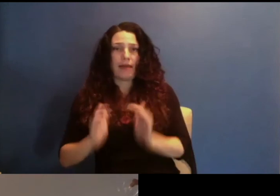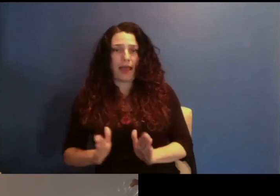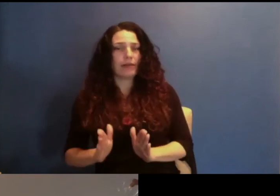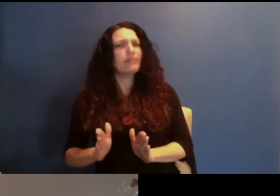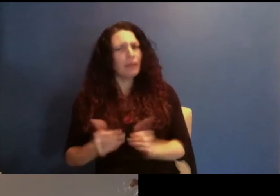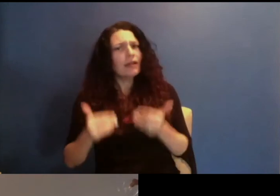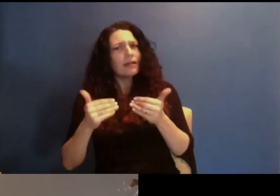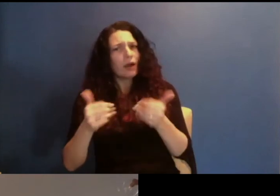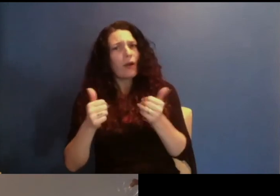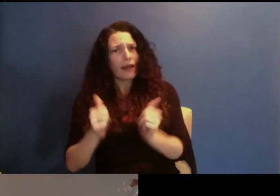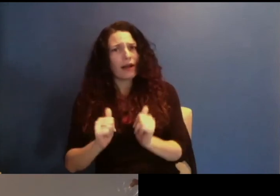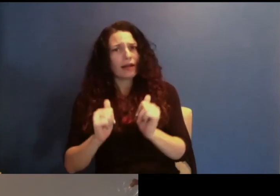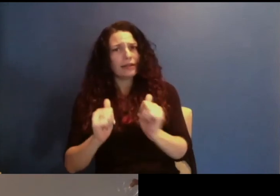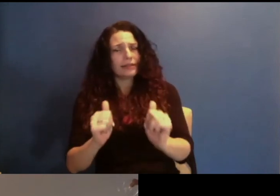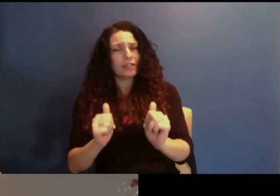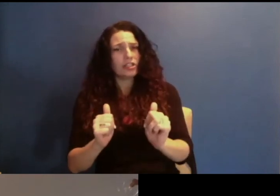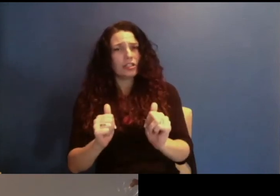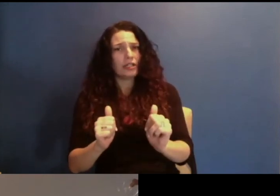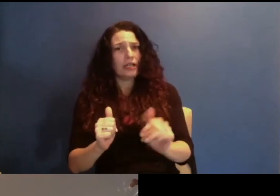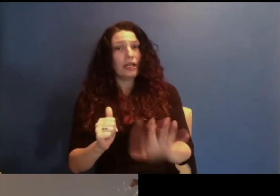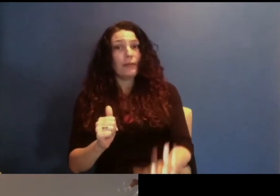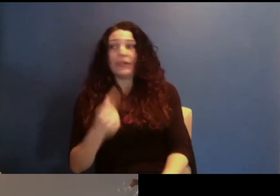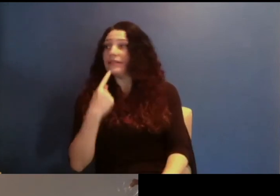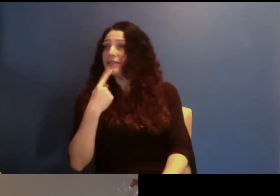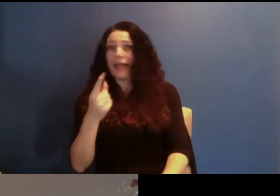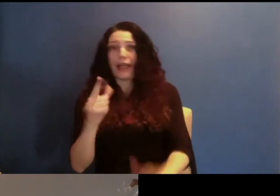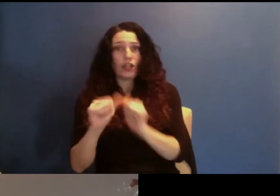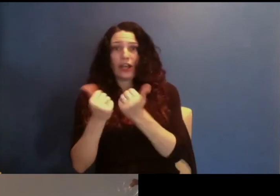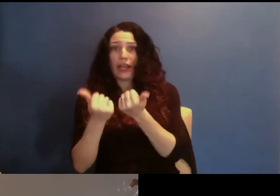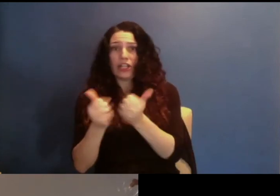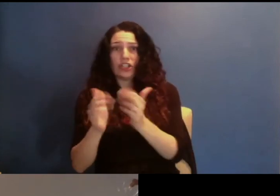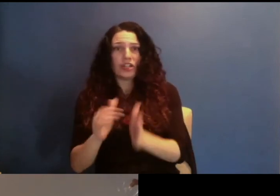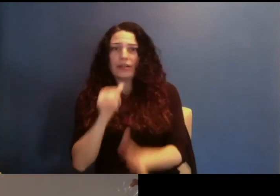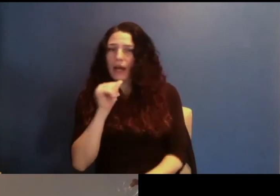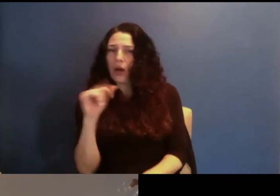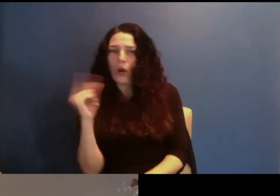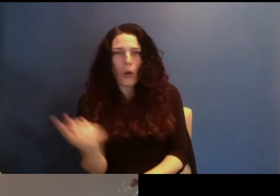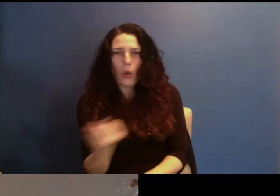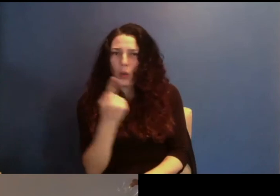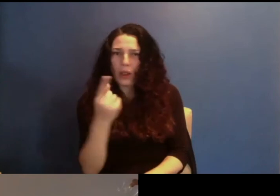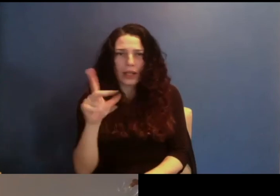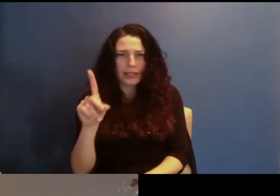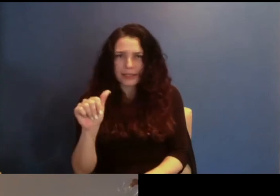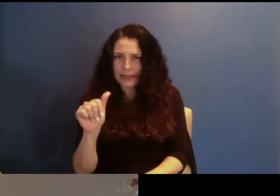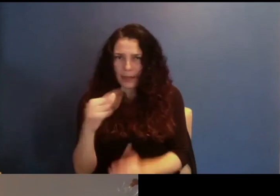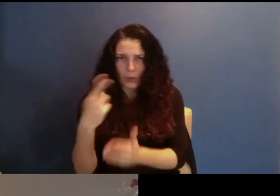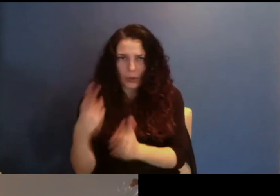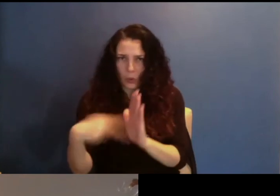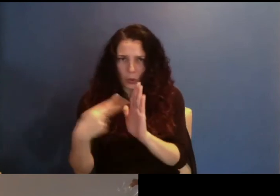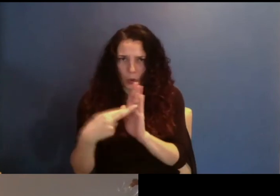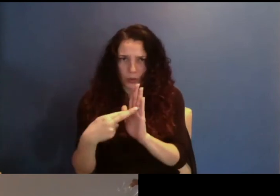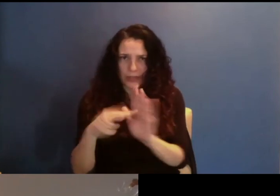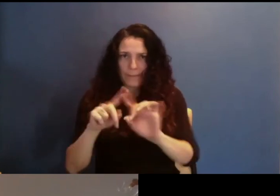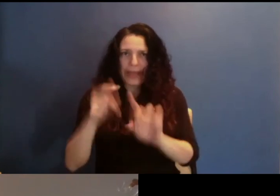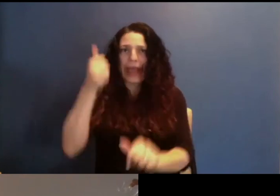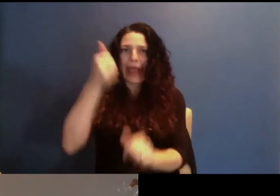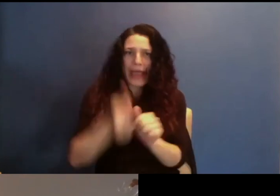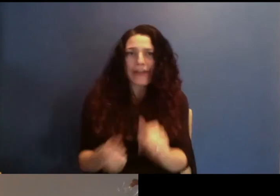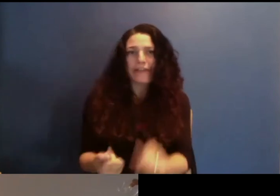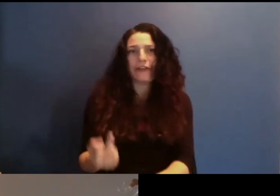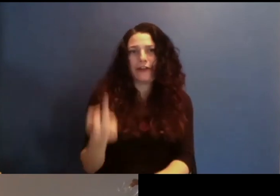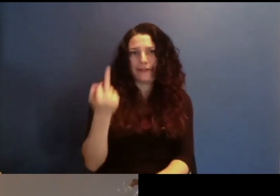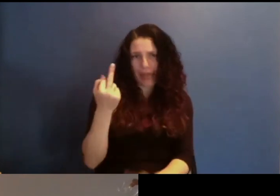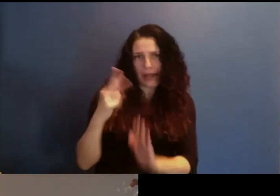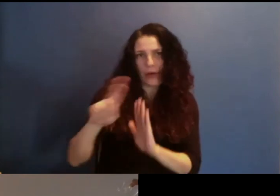I would say, don't just send me out for disabled roles. Like, I want to go out for every fucking role that I can. Because that's another important thing too, is like, I